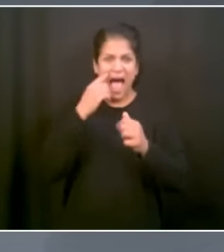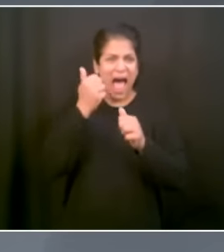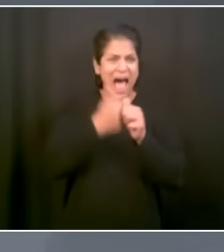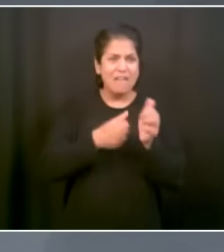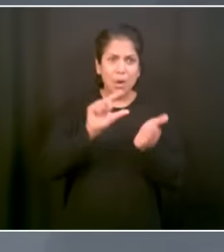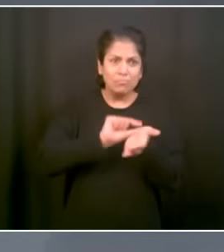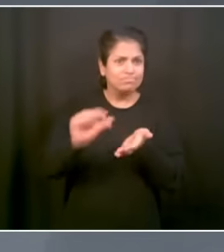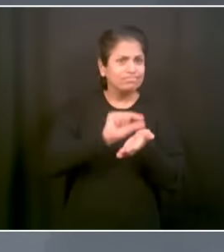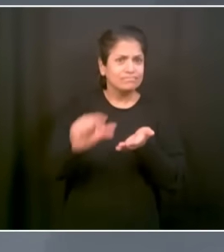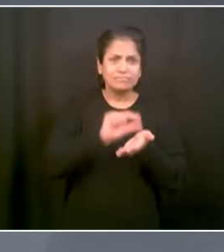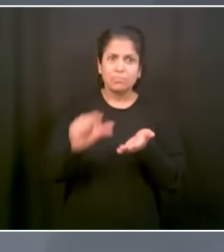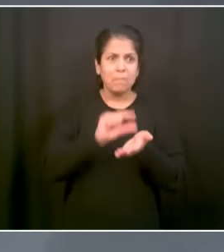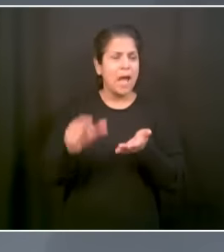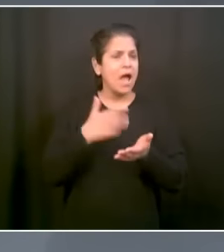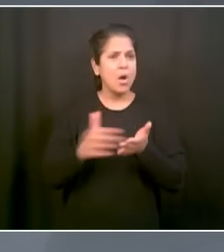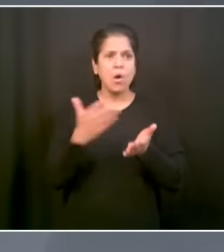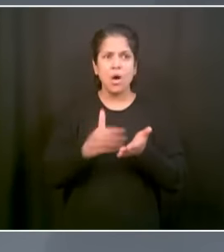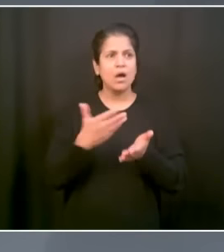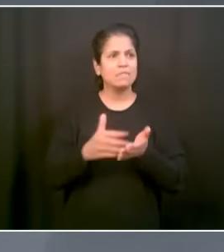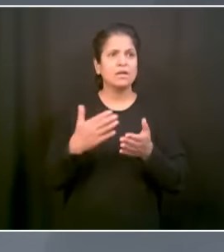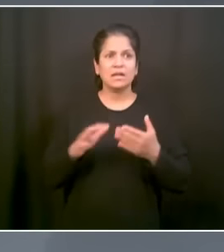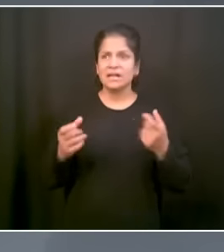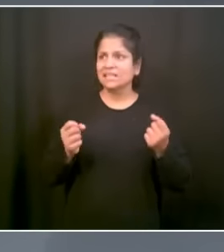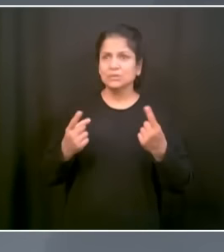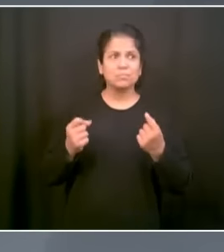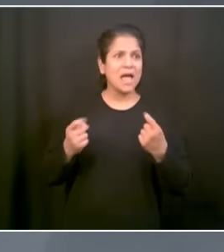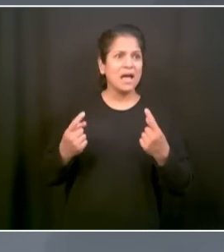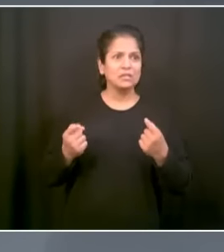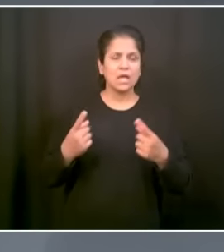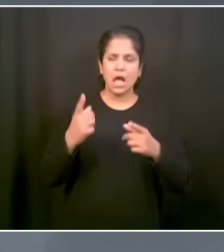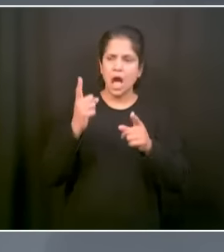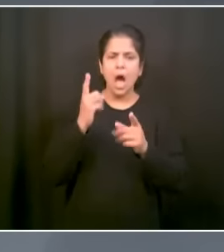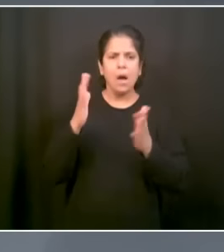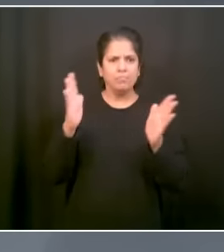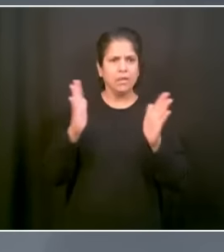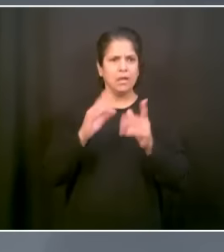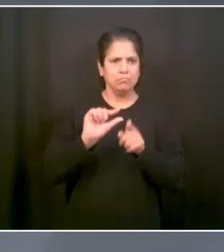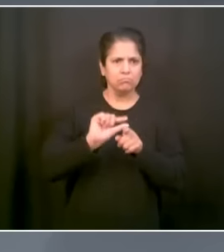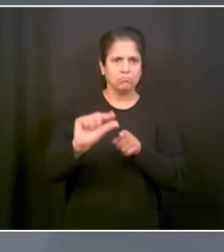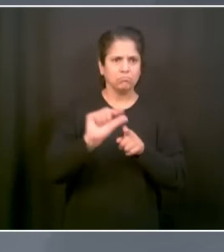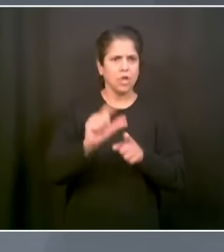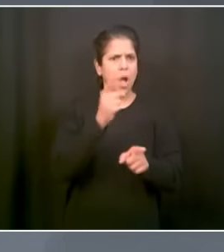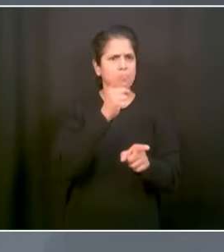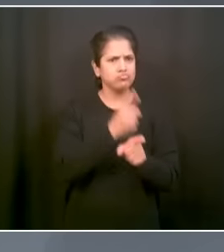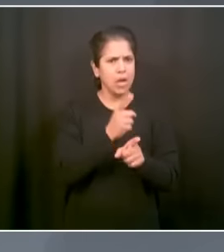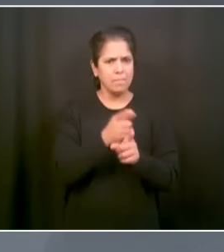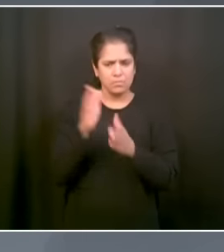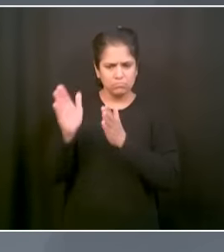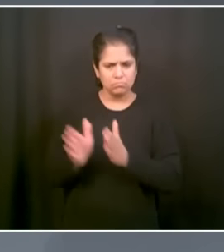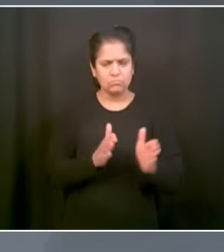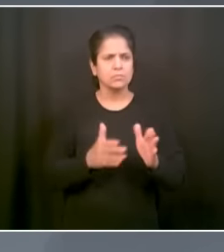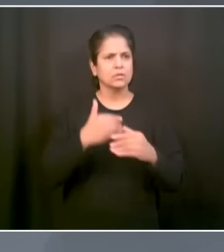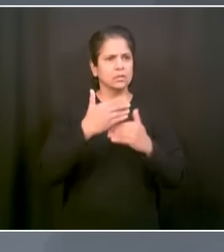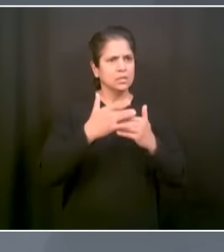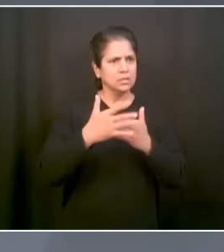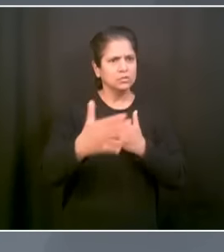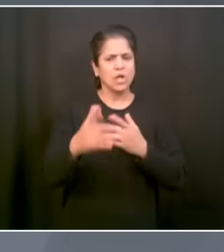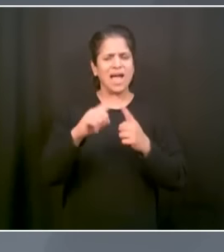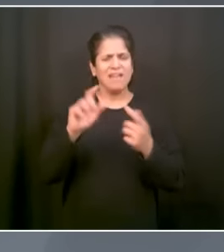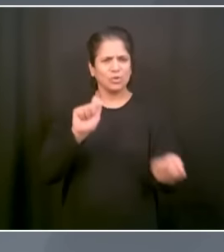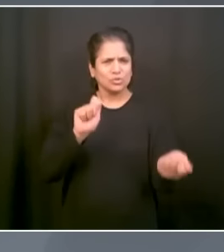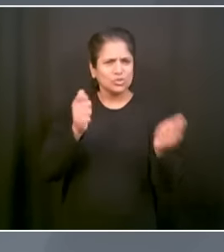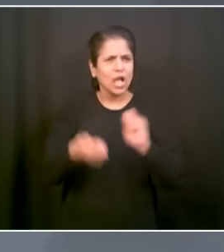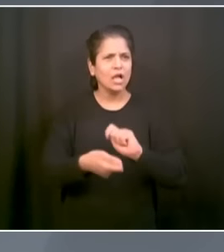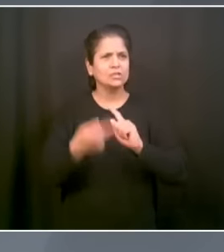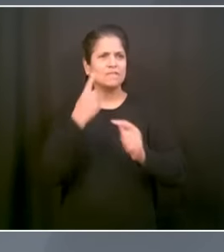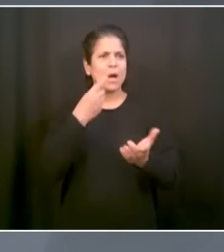part. The other parts of this will also have to include changing that fiscal relationship with the state and changing the fiscal relationship with